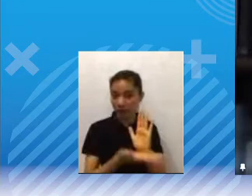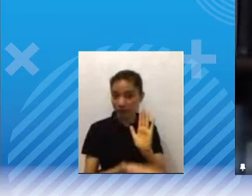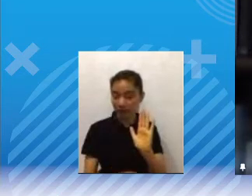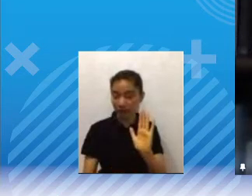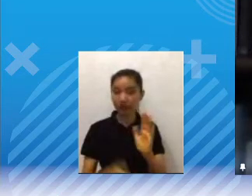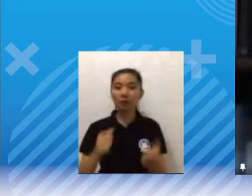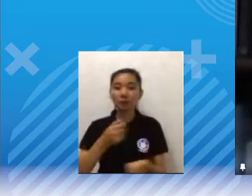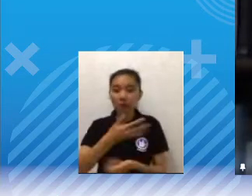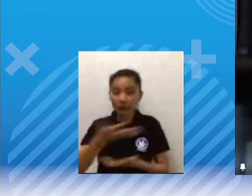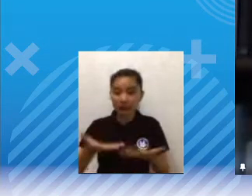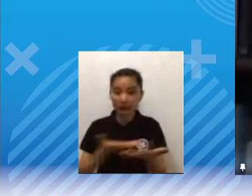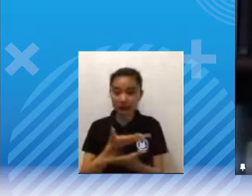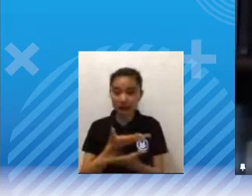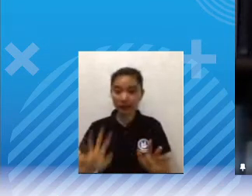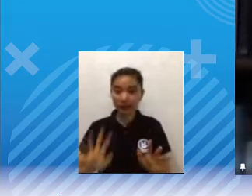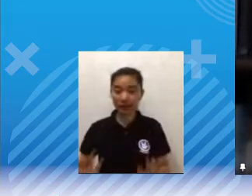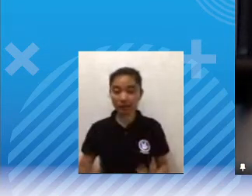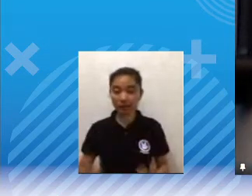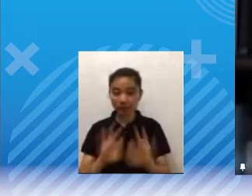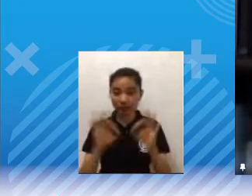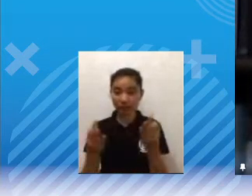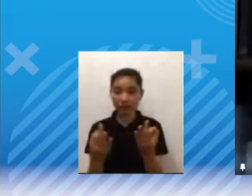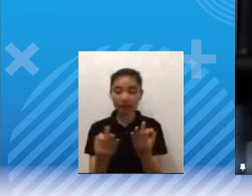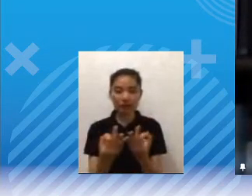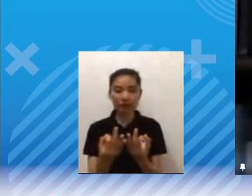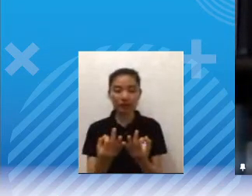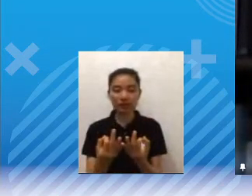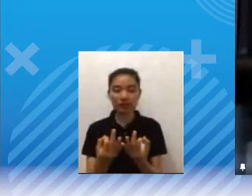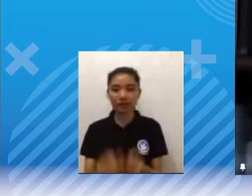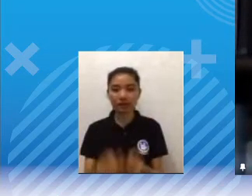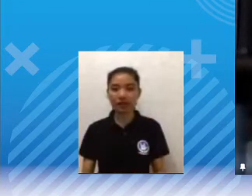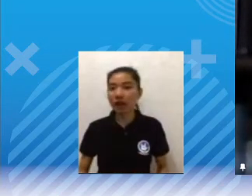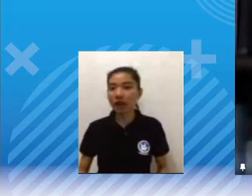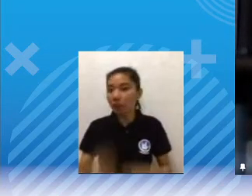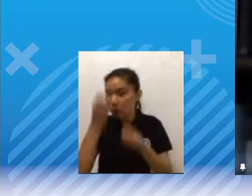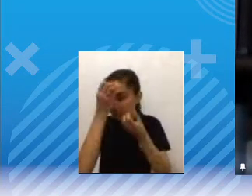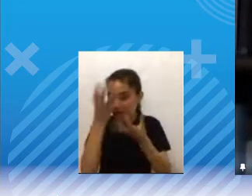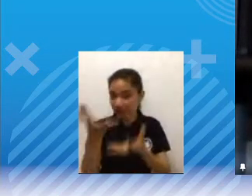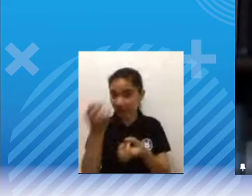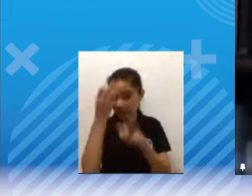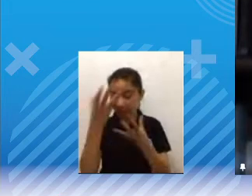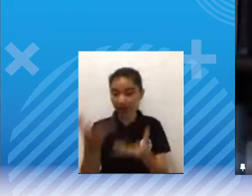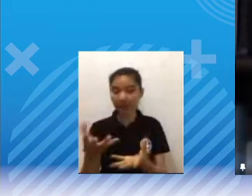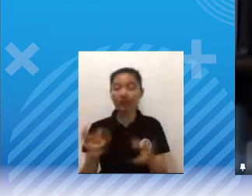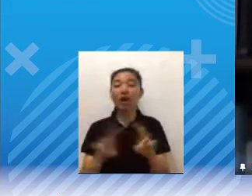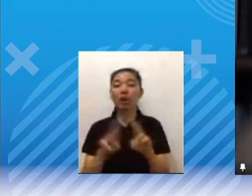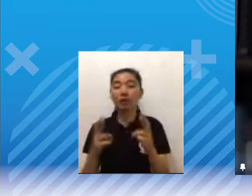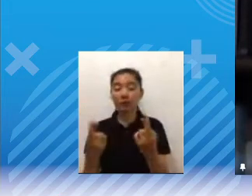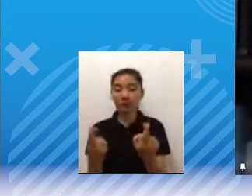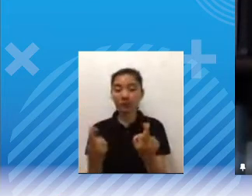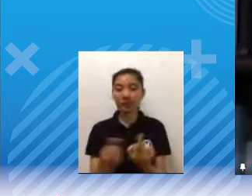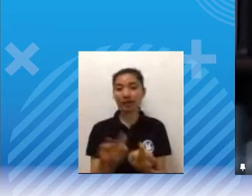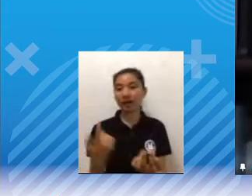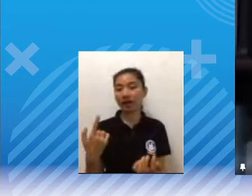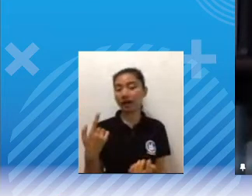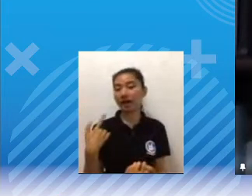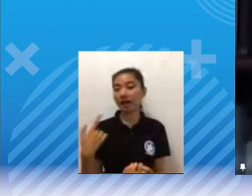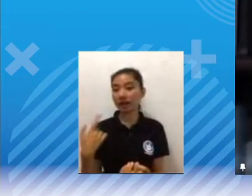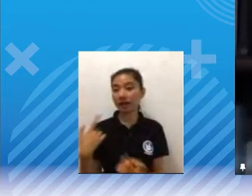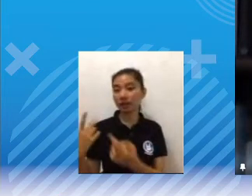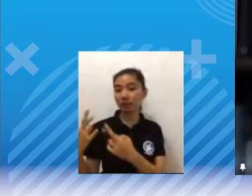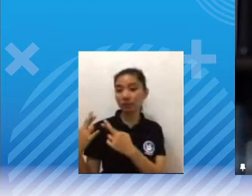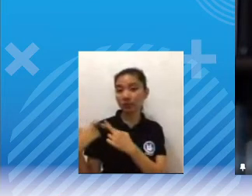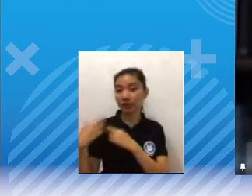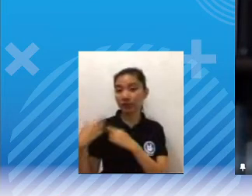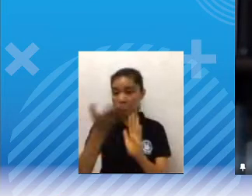ng mga household na meron tayong mga routines that we have to keep to. Among other things that we can do in